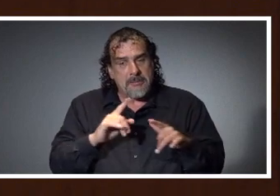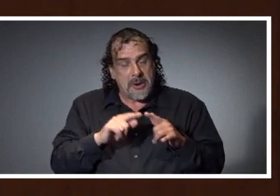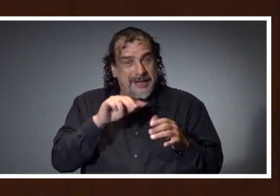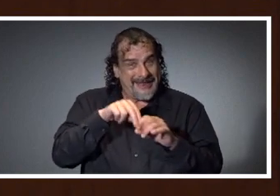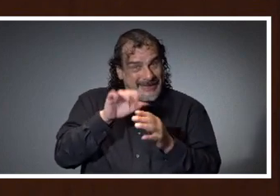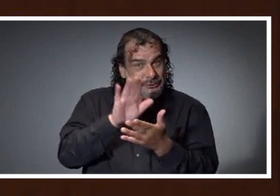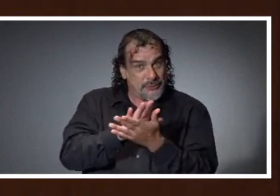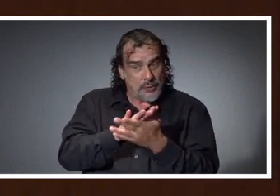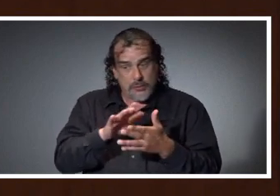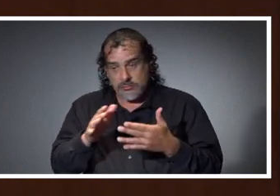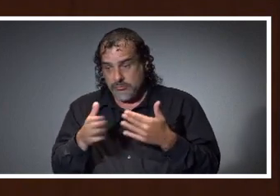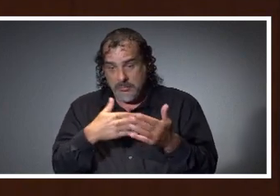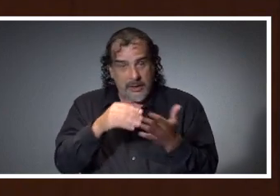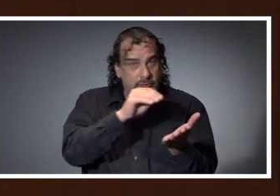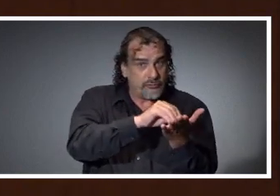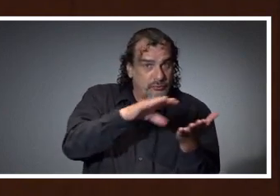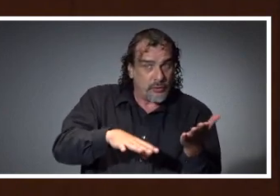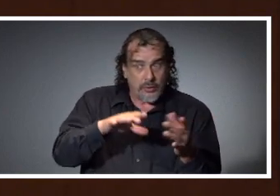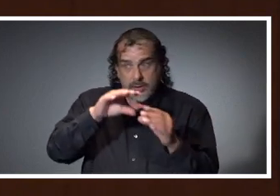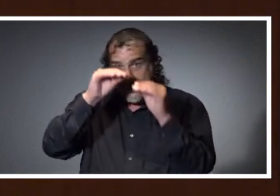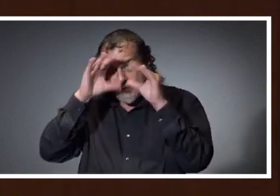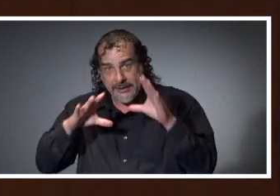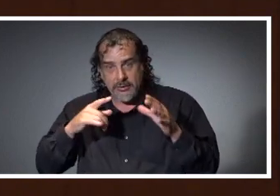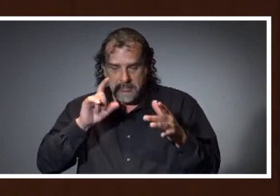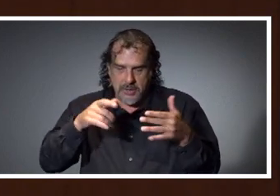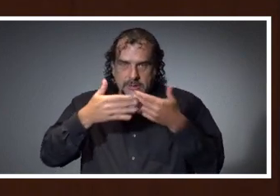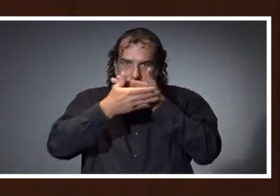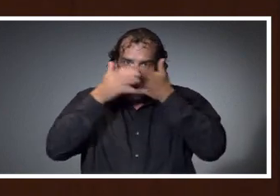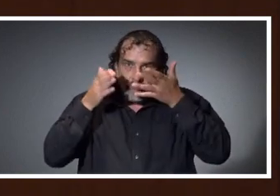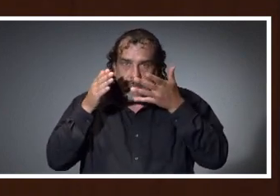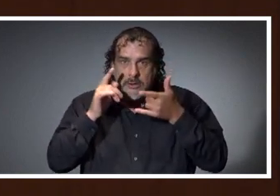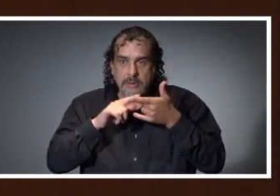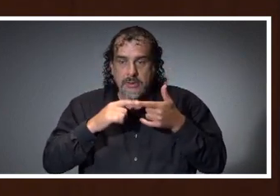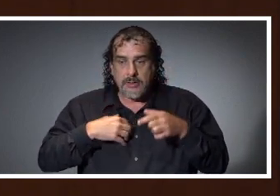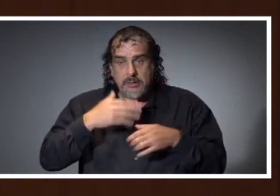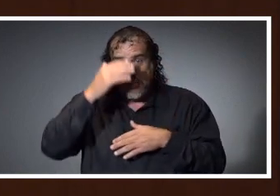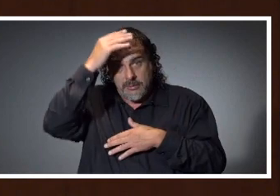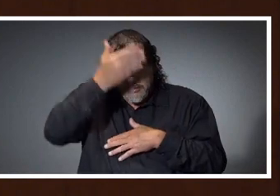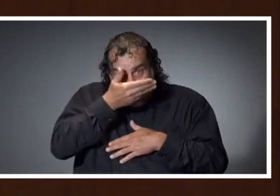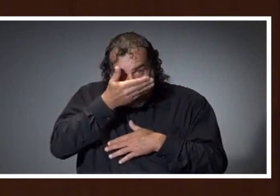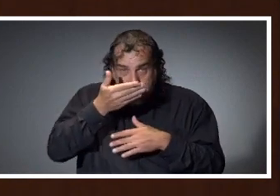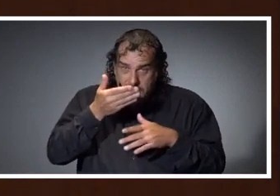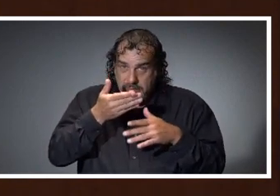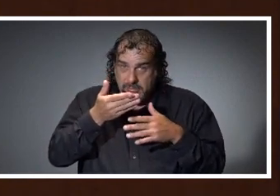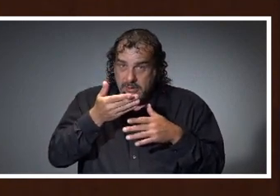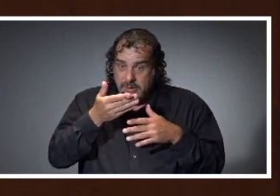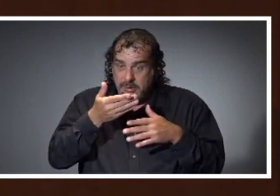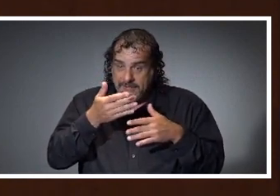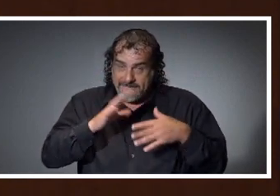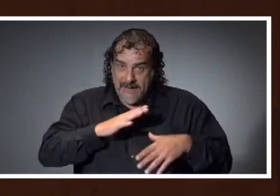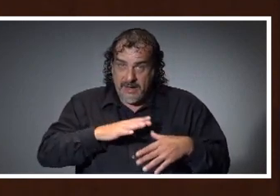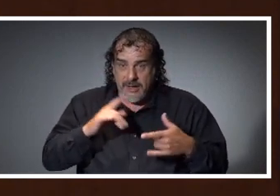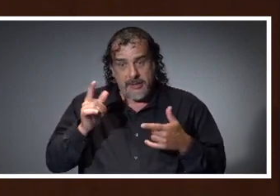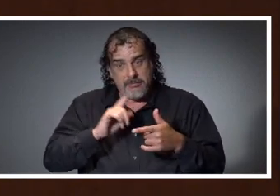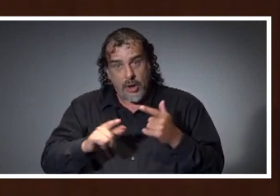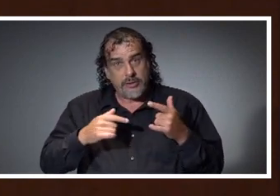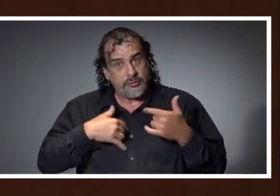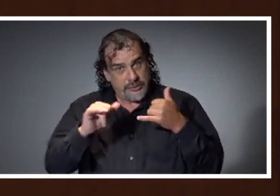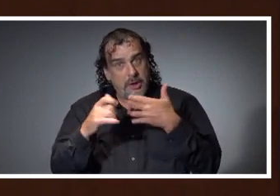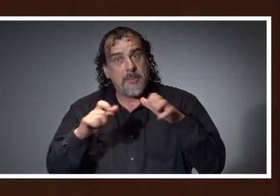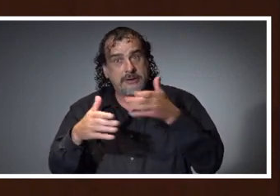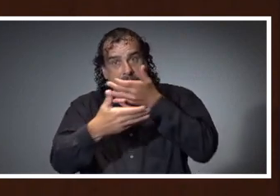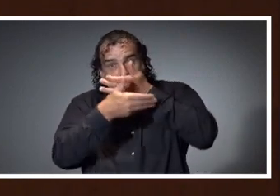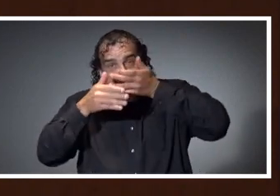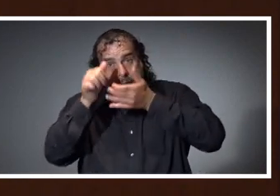you're a student or a teacher, you need to wear a mask. And if you choose to wear a face shield, that's great, but it does not remove the need to also